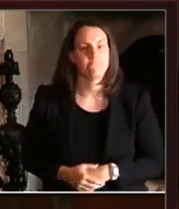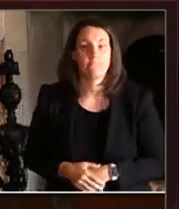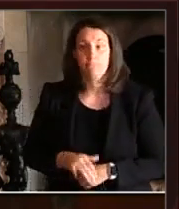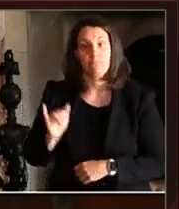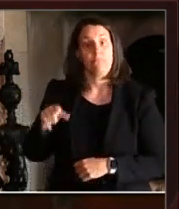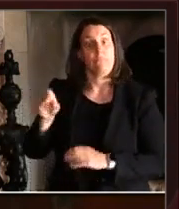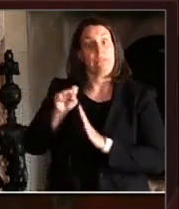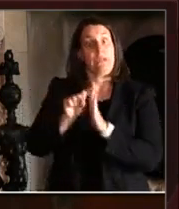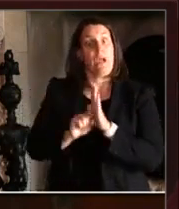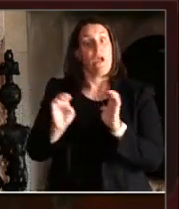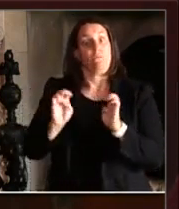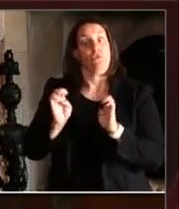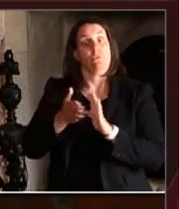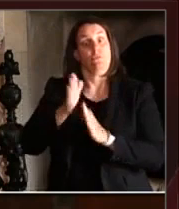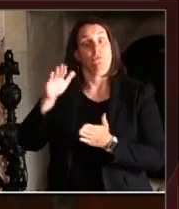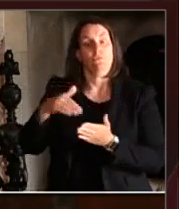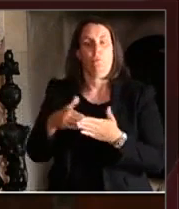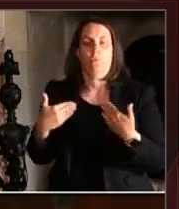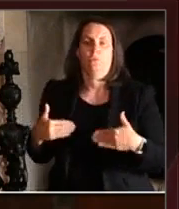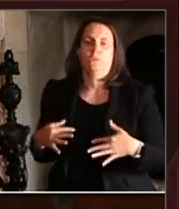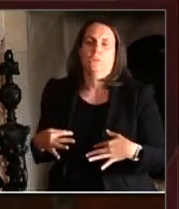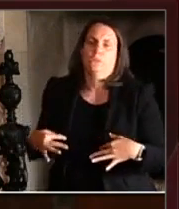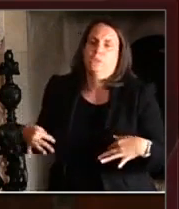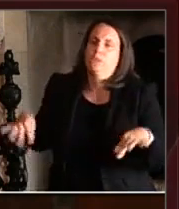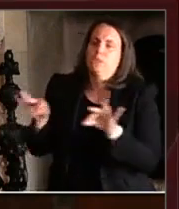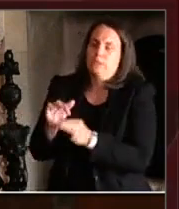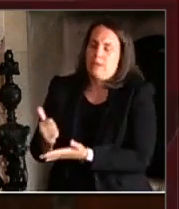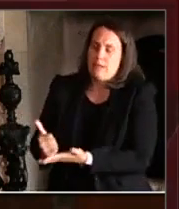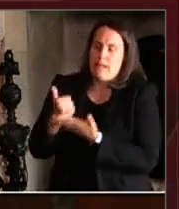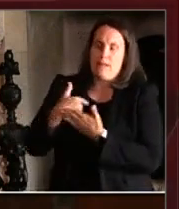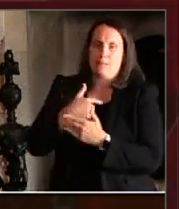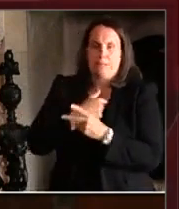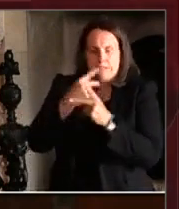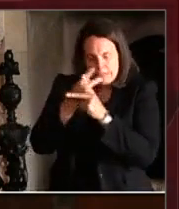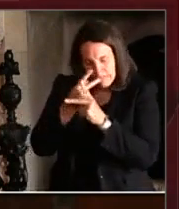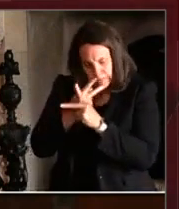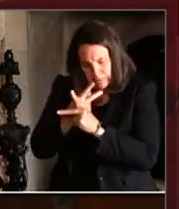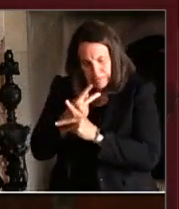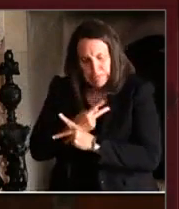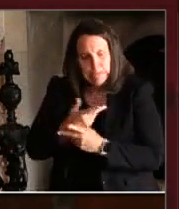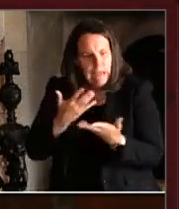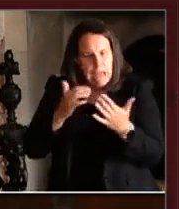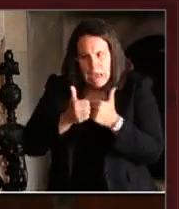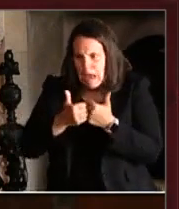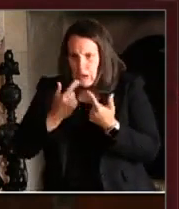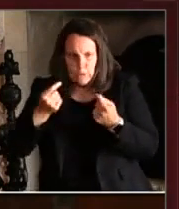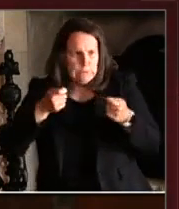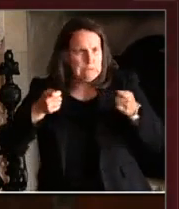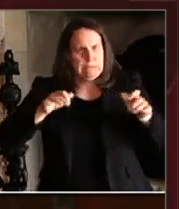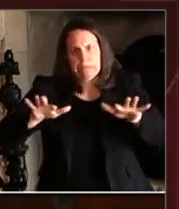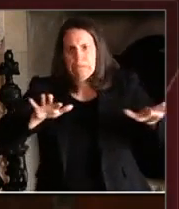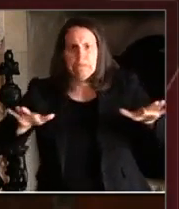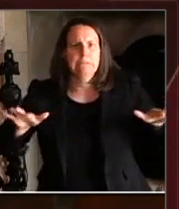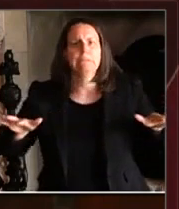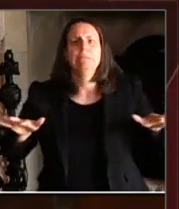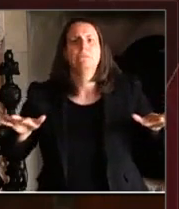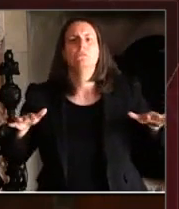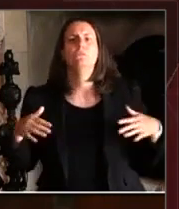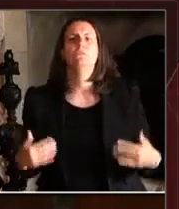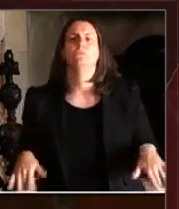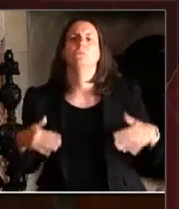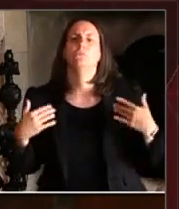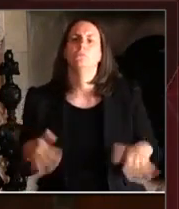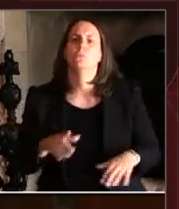of Wisconsinites. I want to thank the many partners who have assisted us in this response, including hundreds of